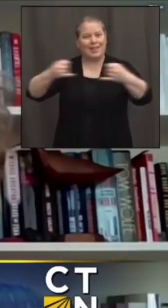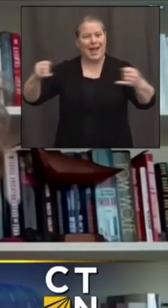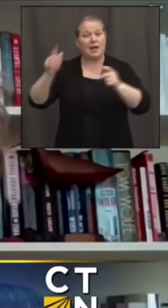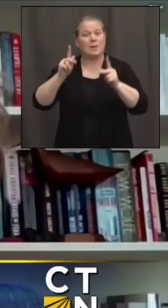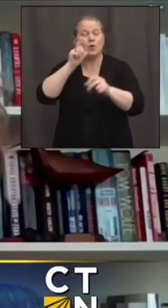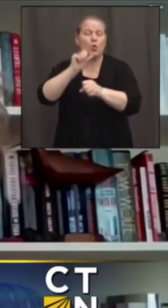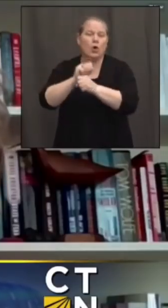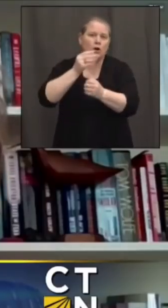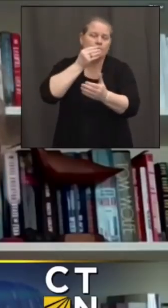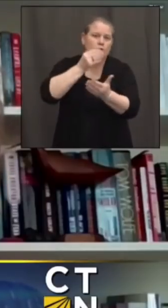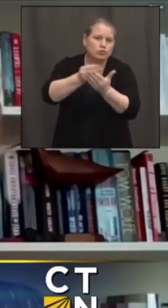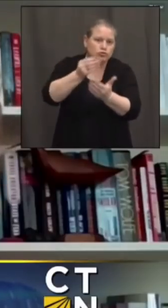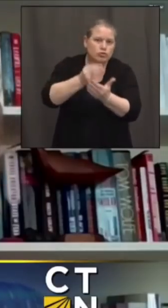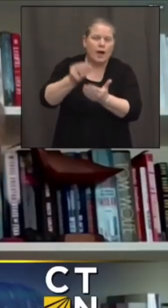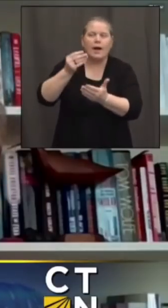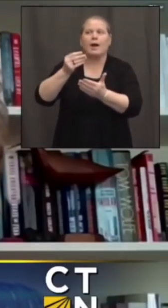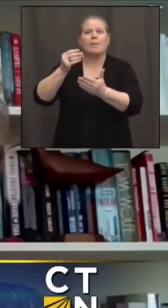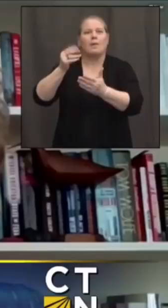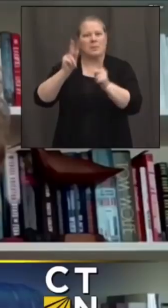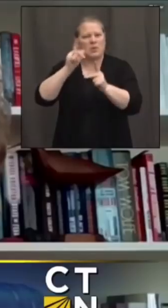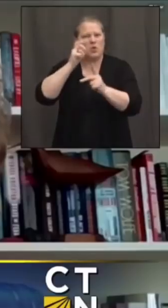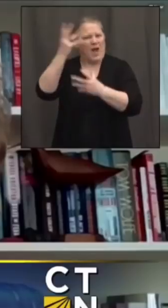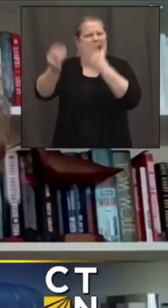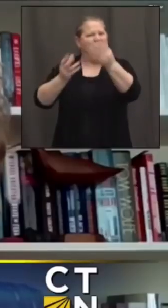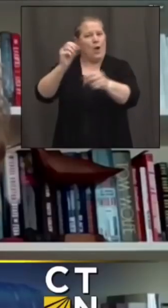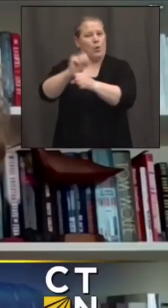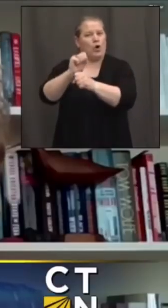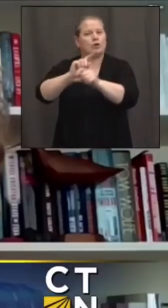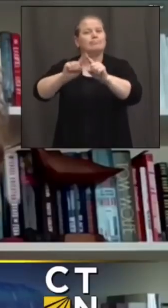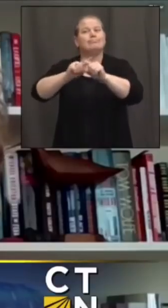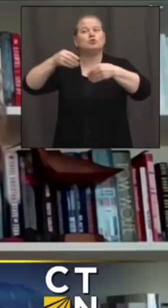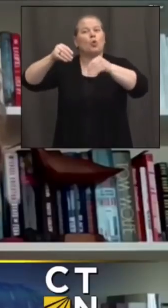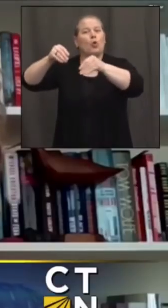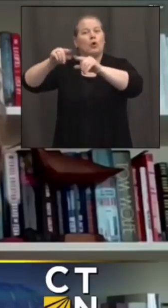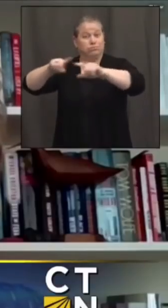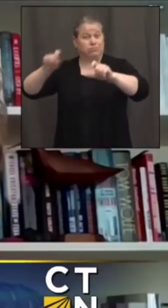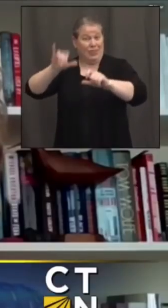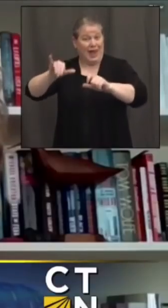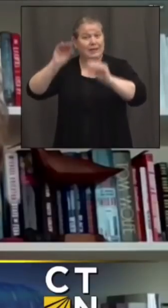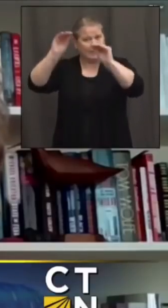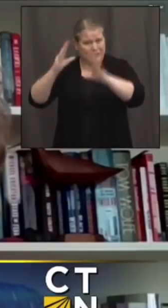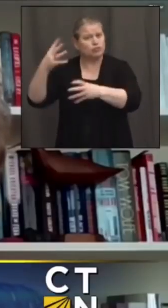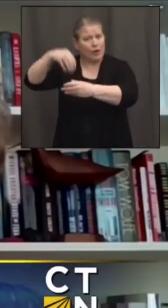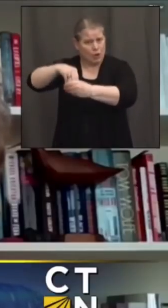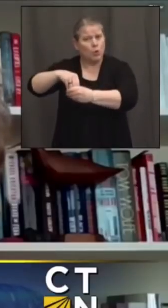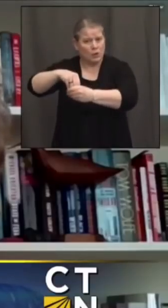phase. We have seen that schools